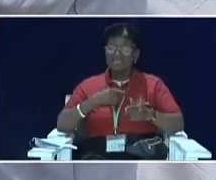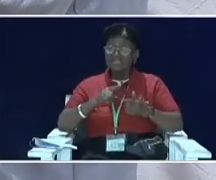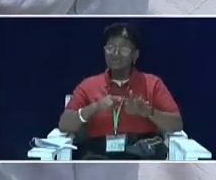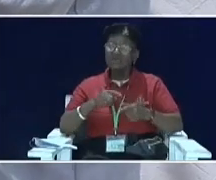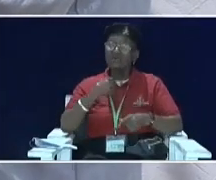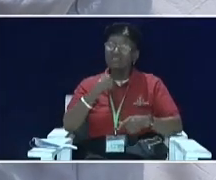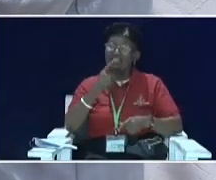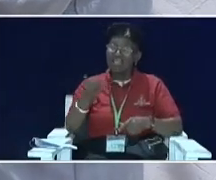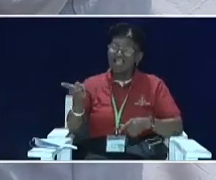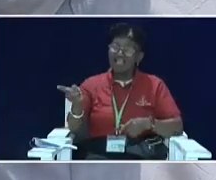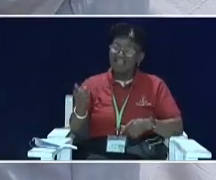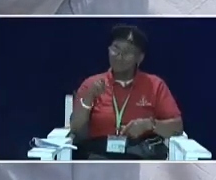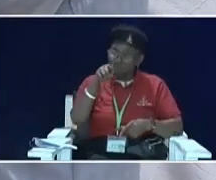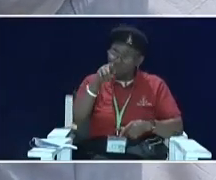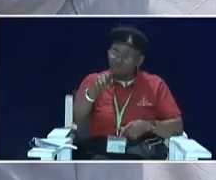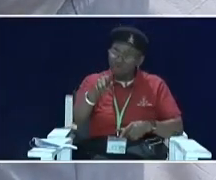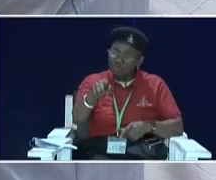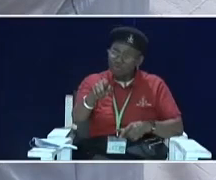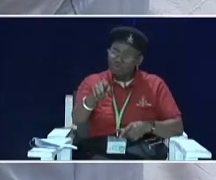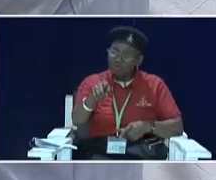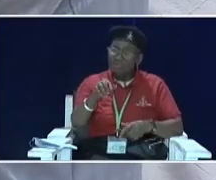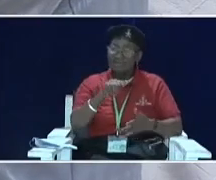by this time next month,